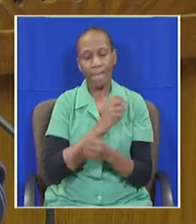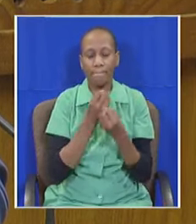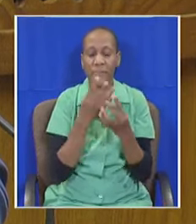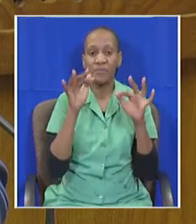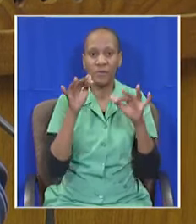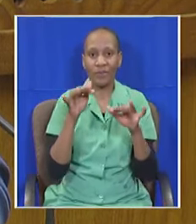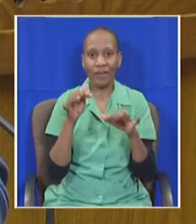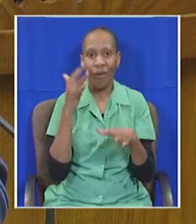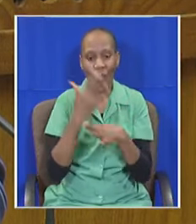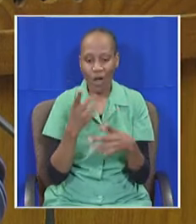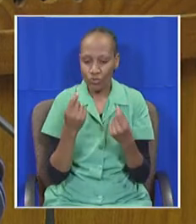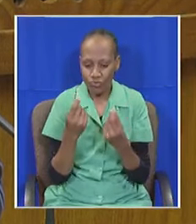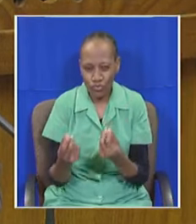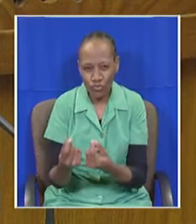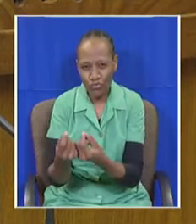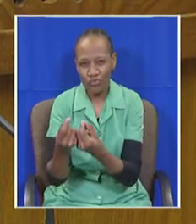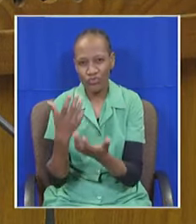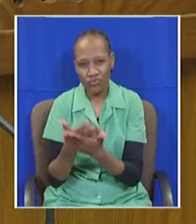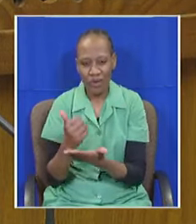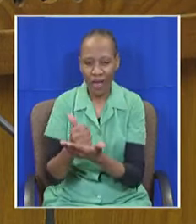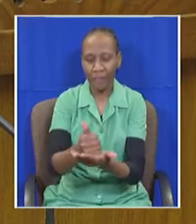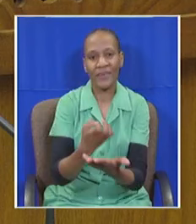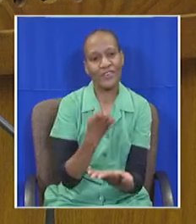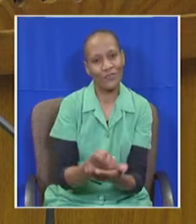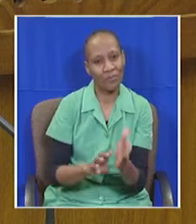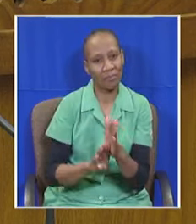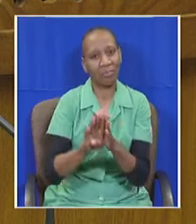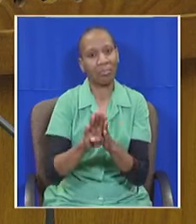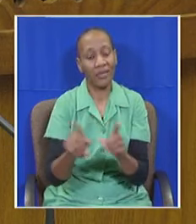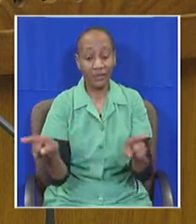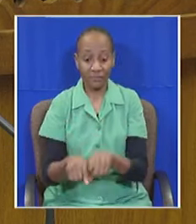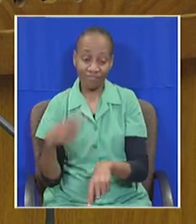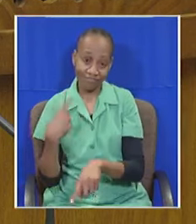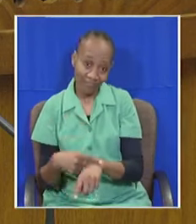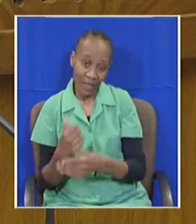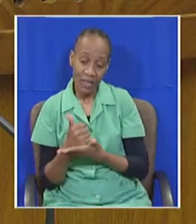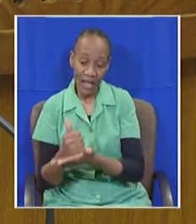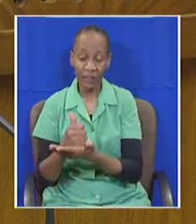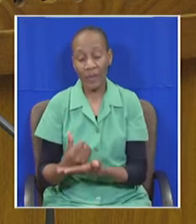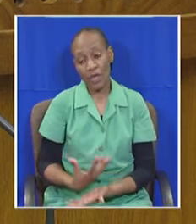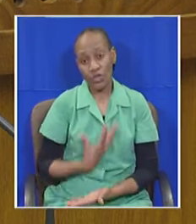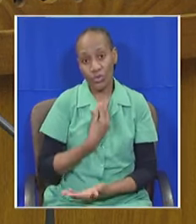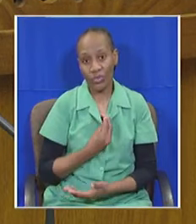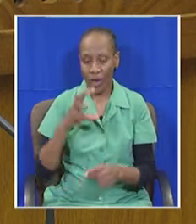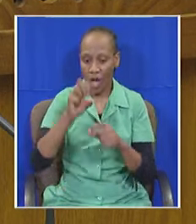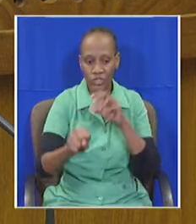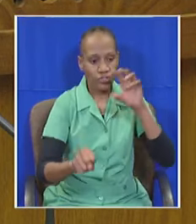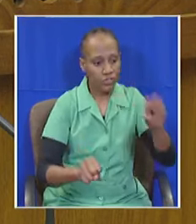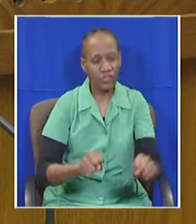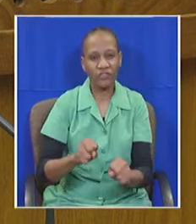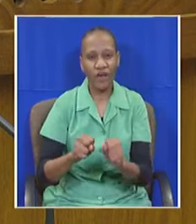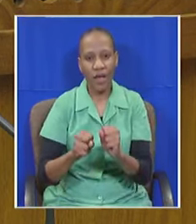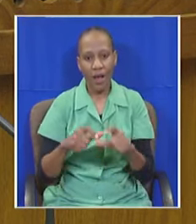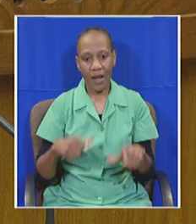jobs which are necessary to expand the economy and in turn help our young people achieve their own